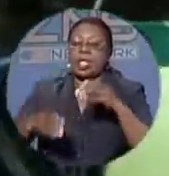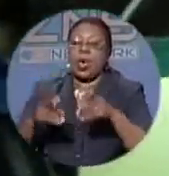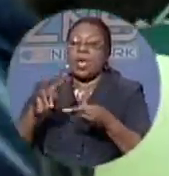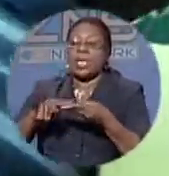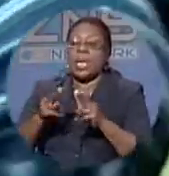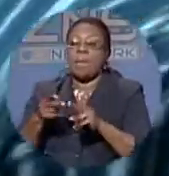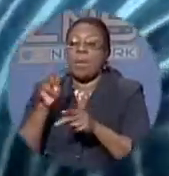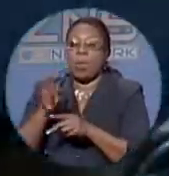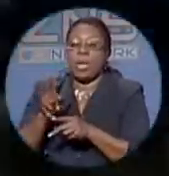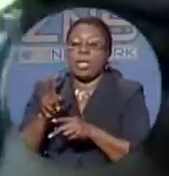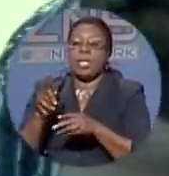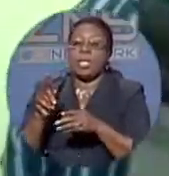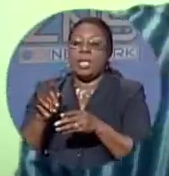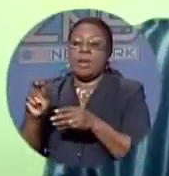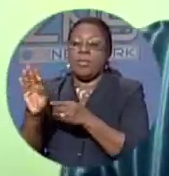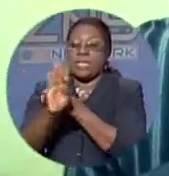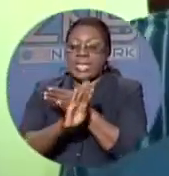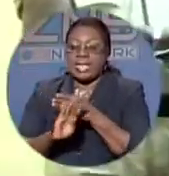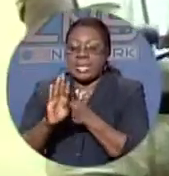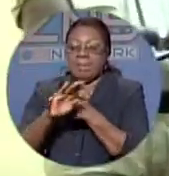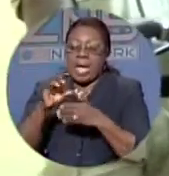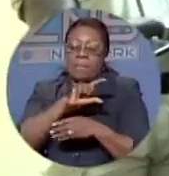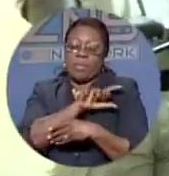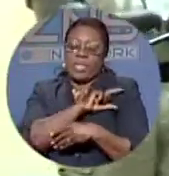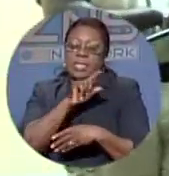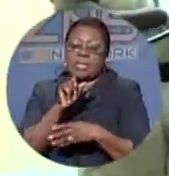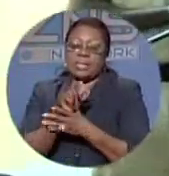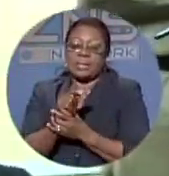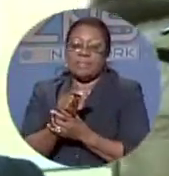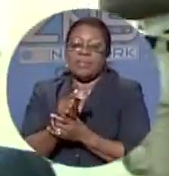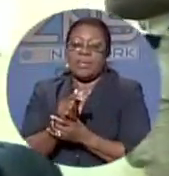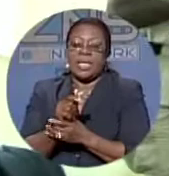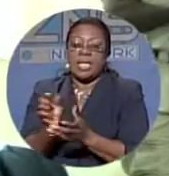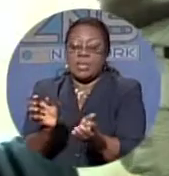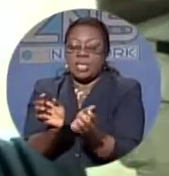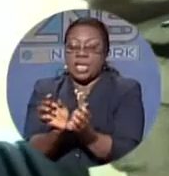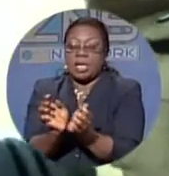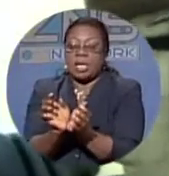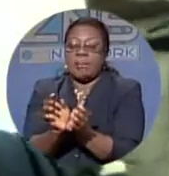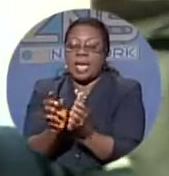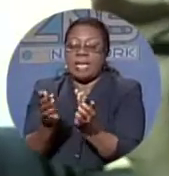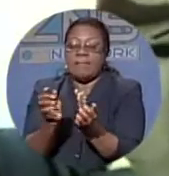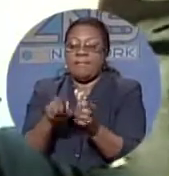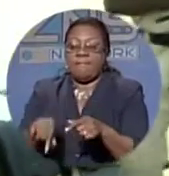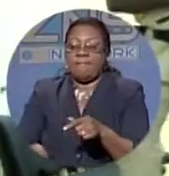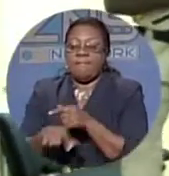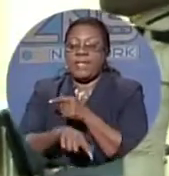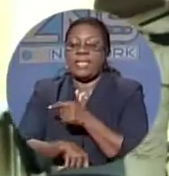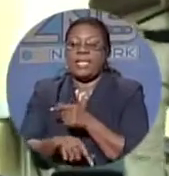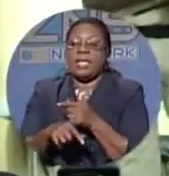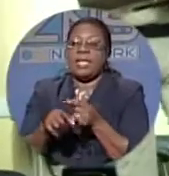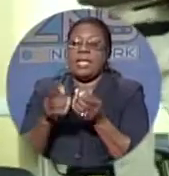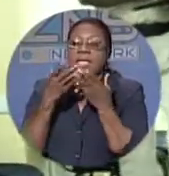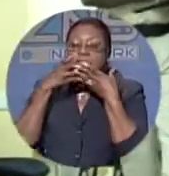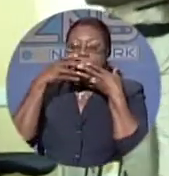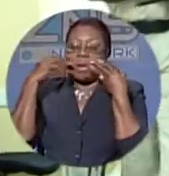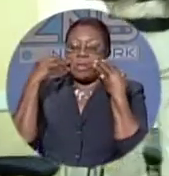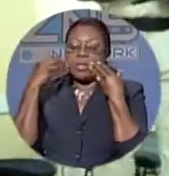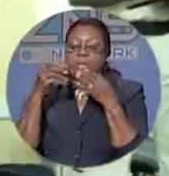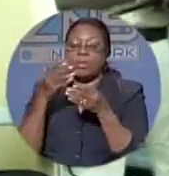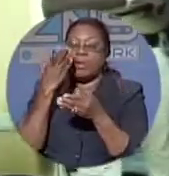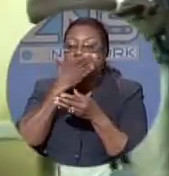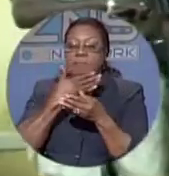guard, wearing a loose striped shirt and blue jeans. He was shackled at the feet and handcuffed. His mouth was also covered with a surgical